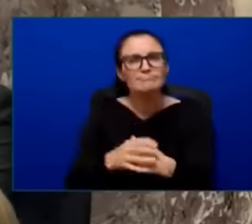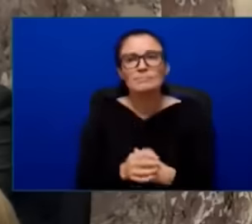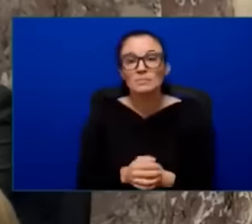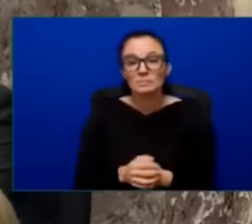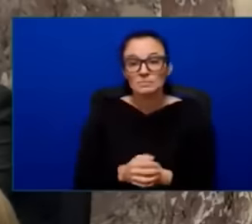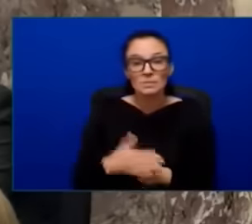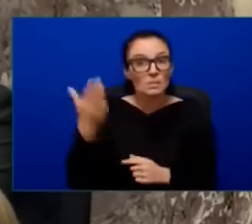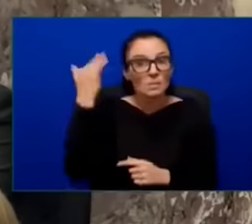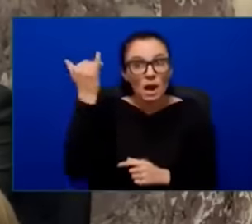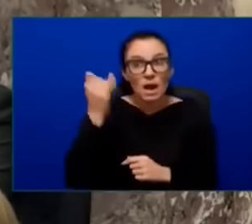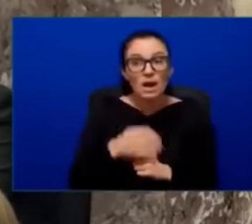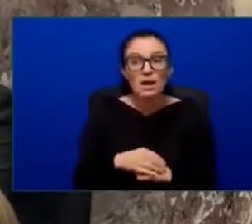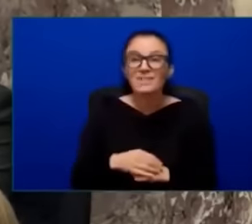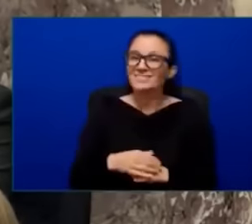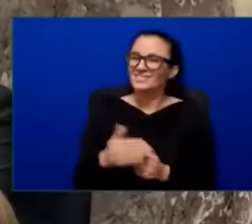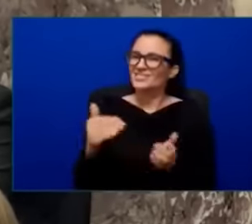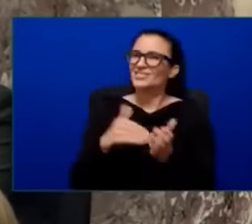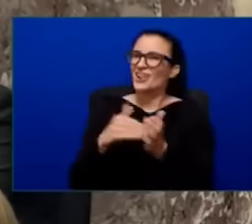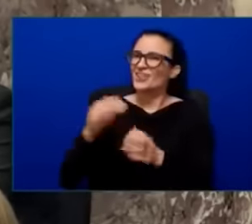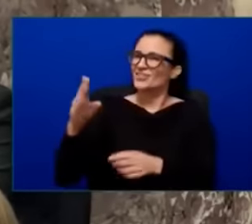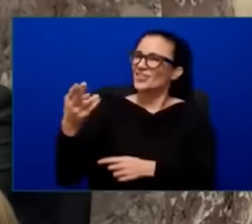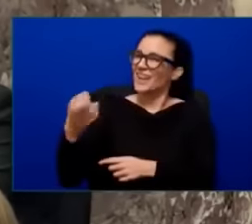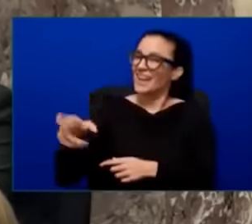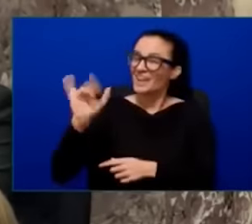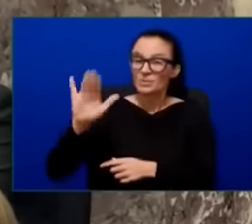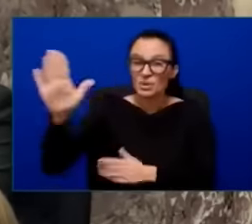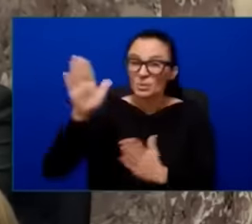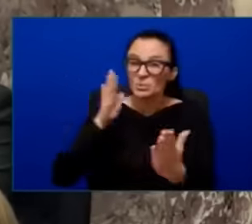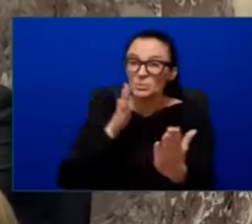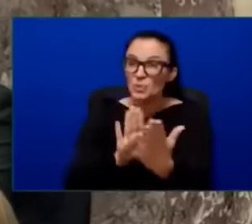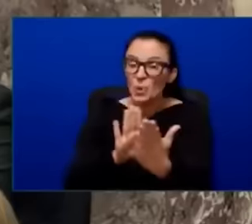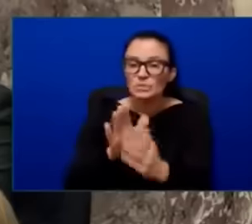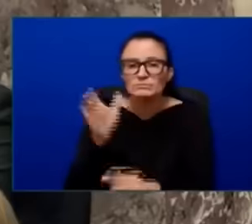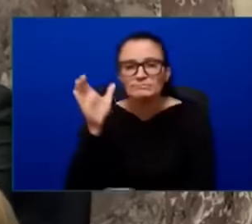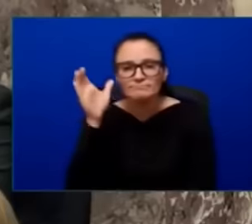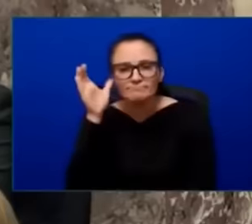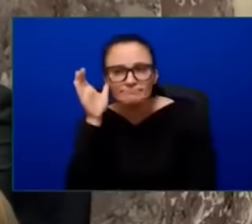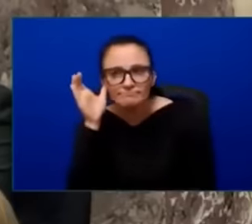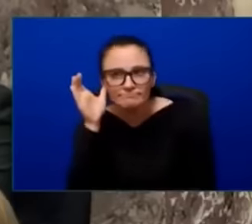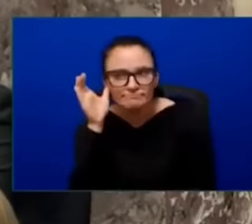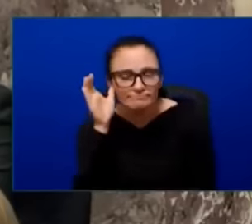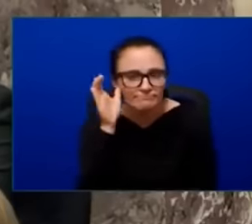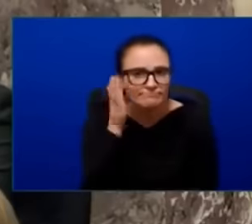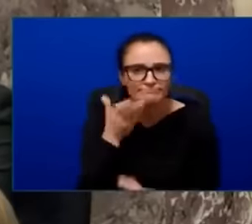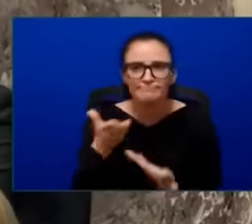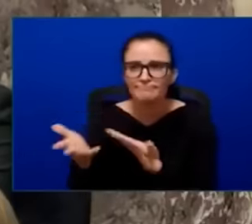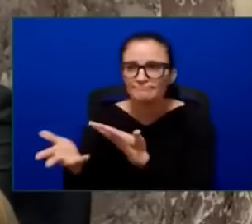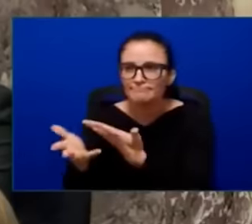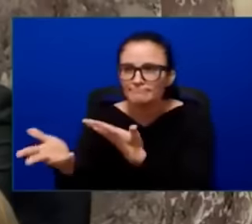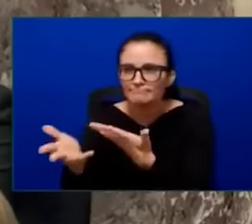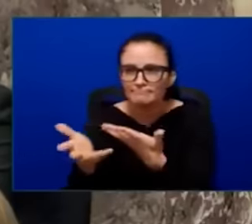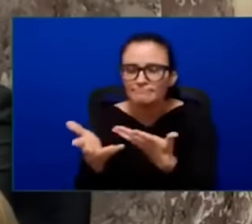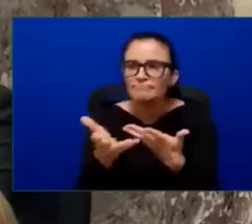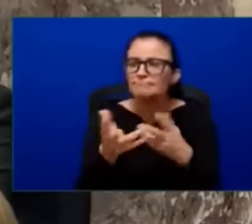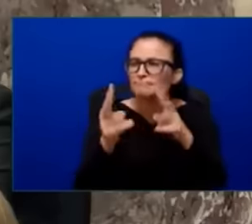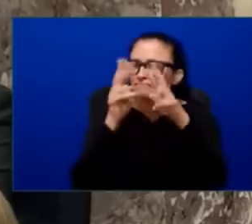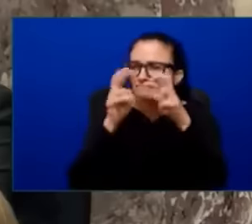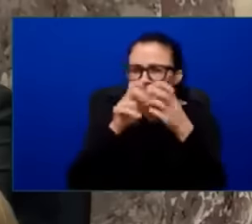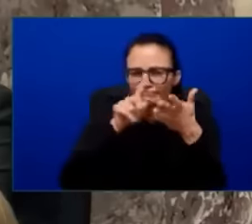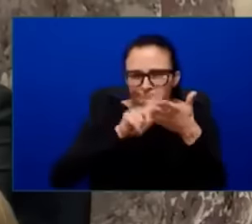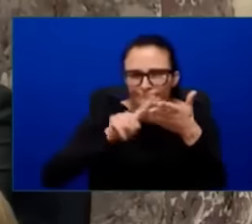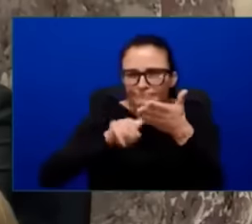to people, people, she engaged with people, and she applied the best possible science to decisions, including, Honourable Speaker,